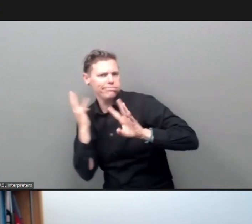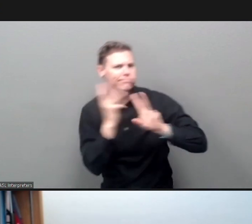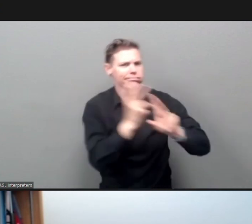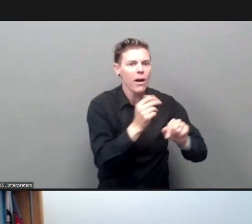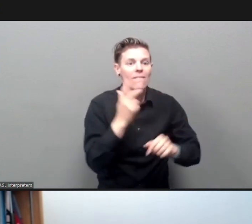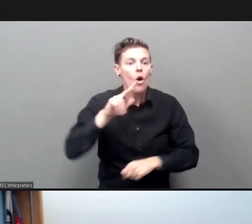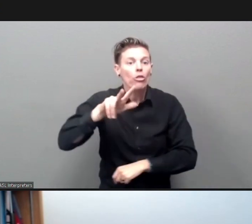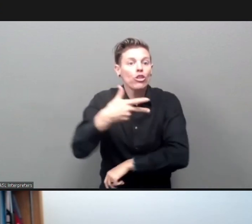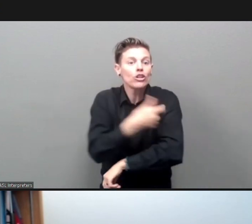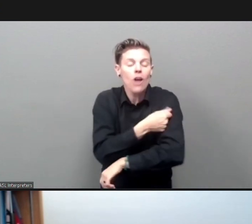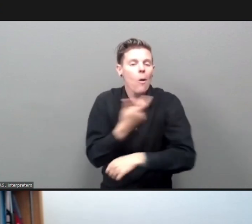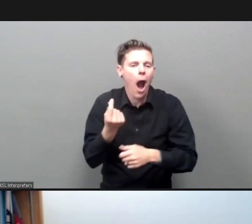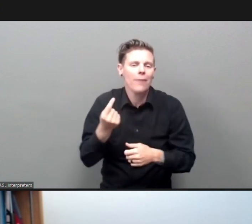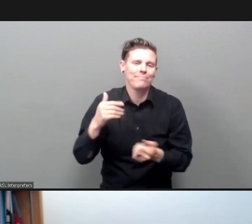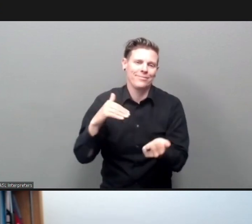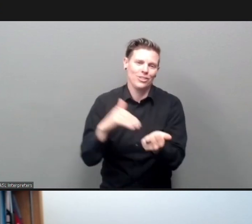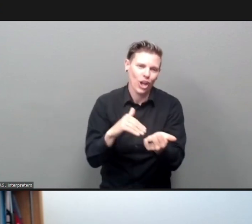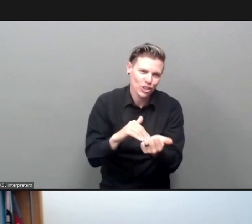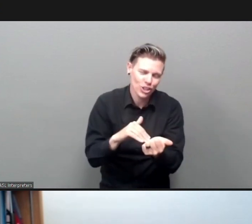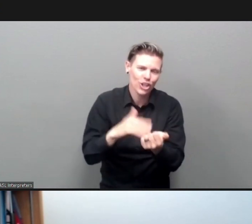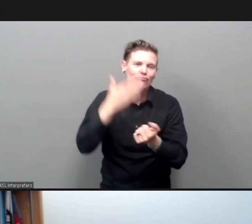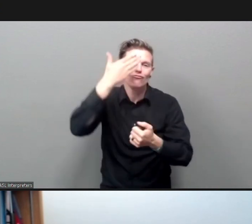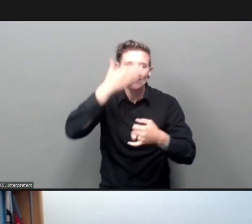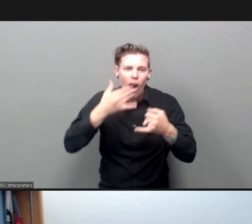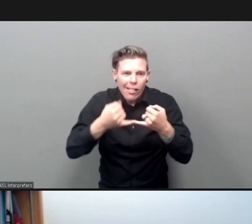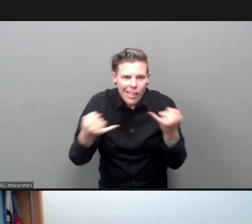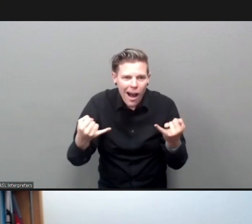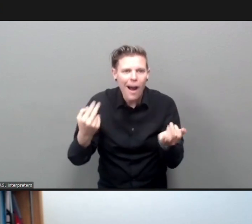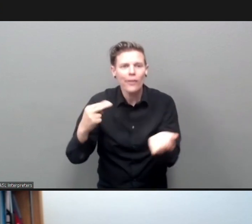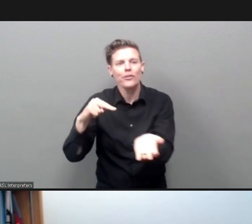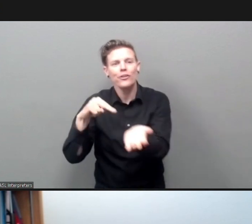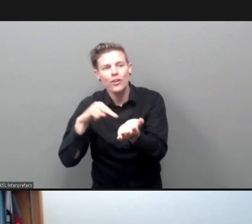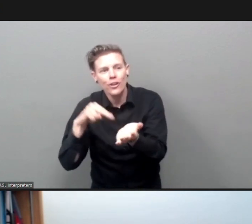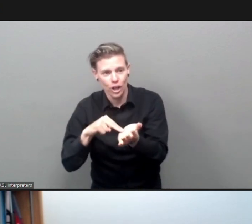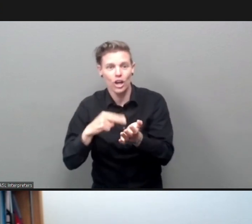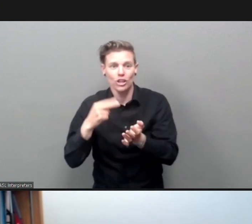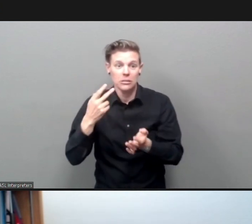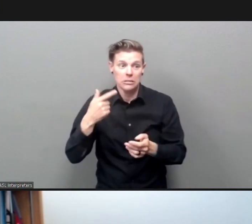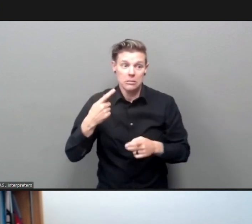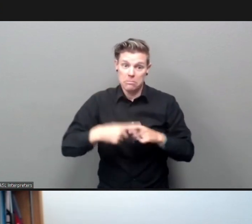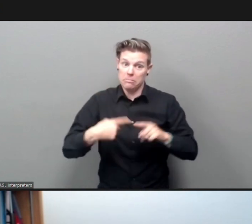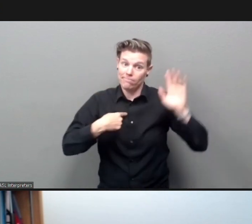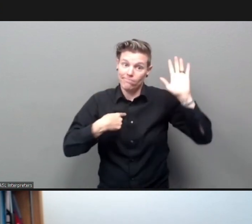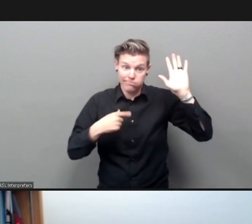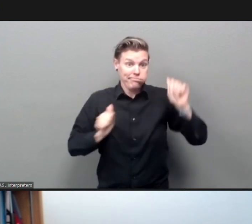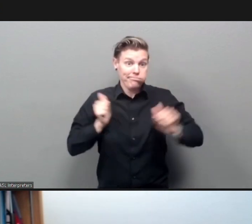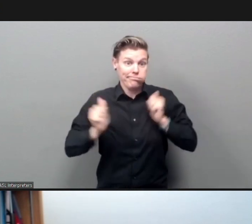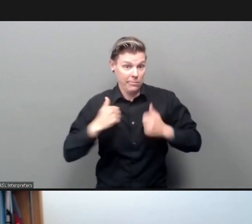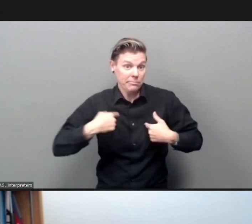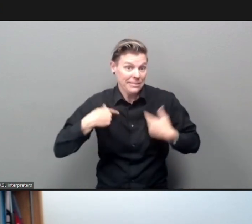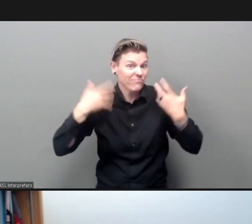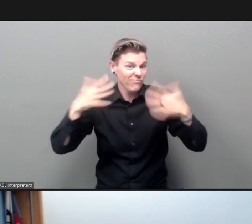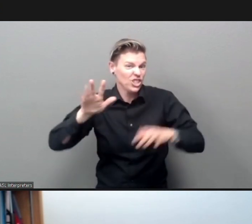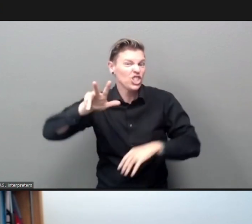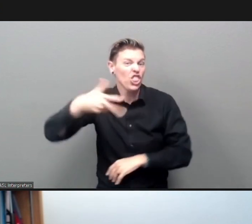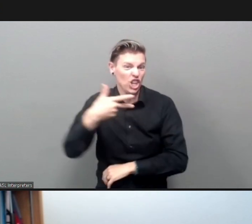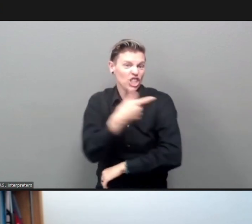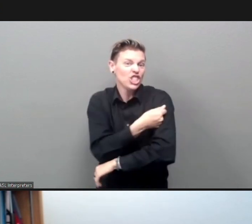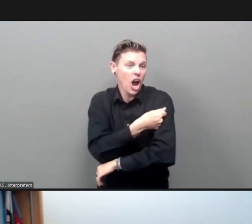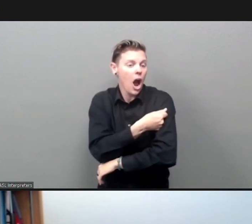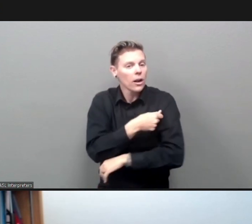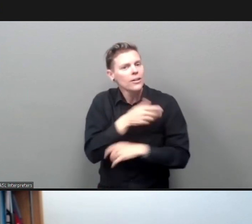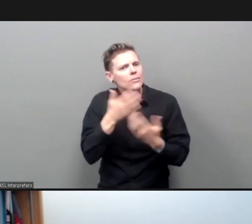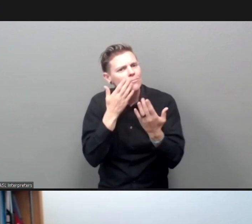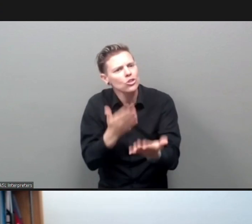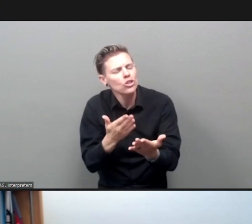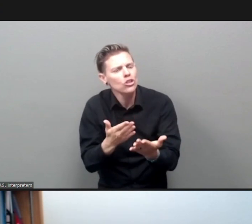mine, the place was really packed. It was the most crowded place I've been in, and they did a good job spacing people out, but I hadn't seen that